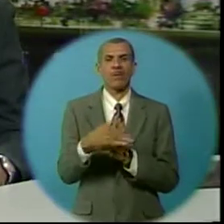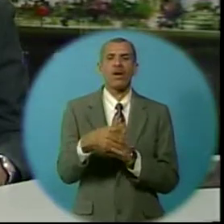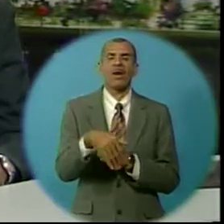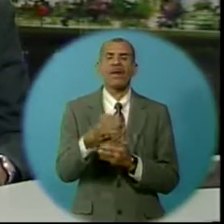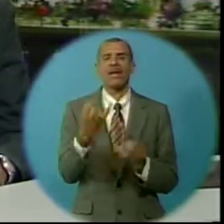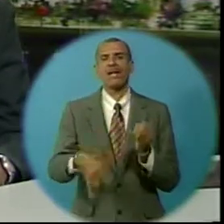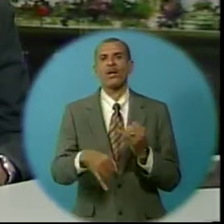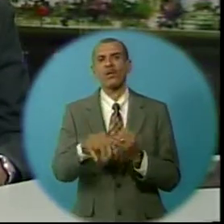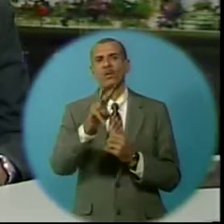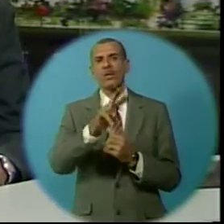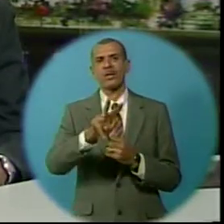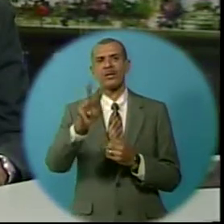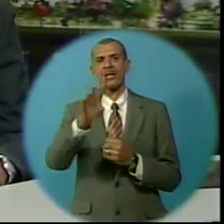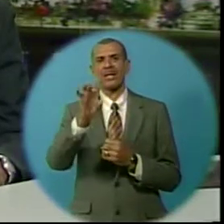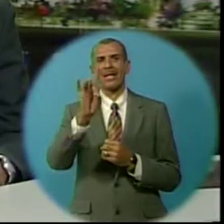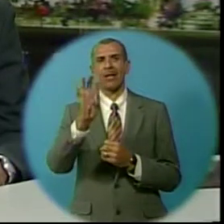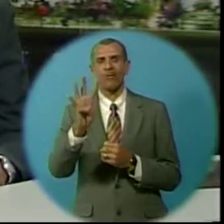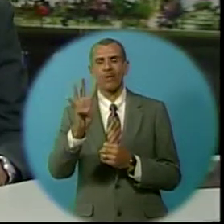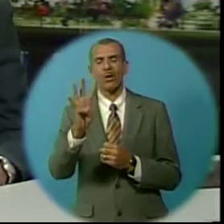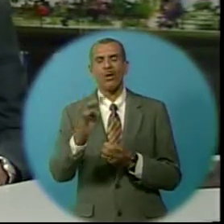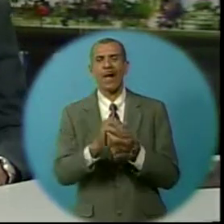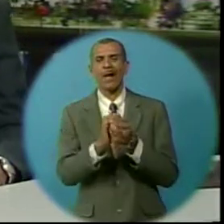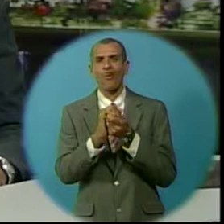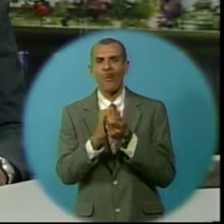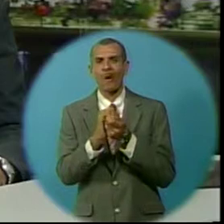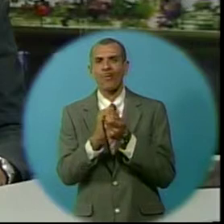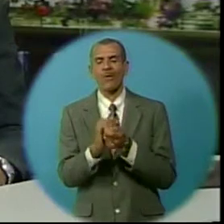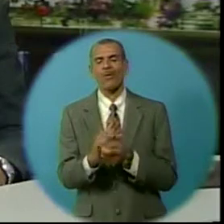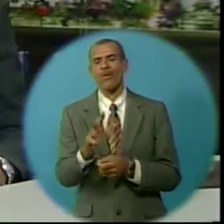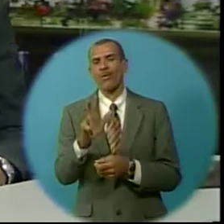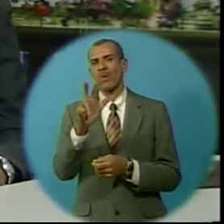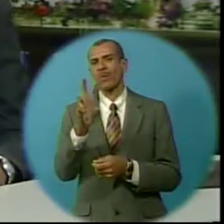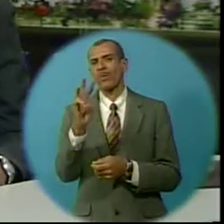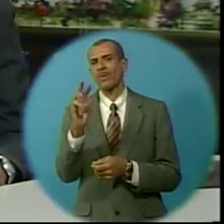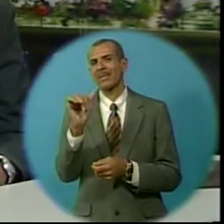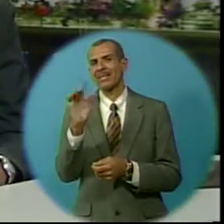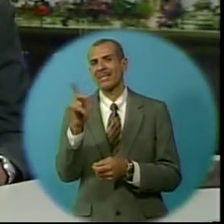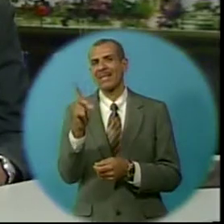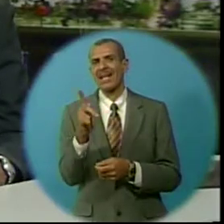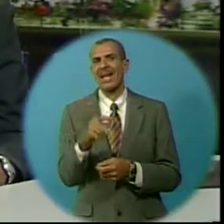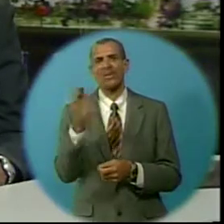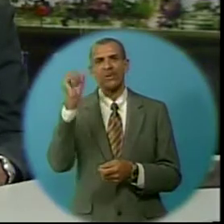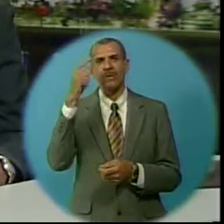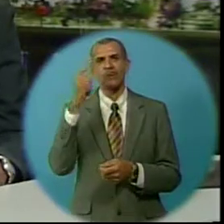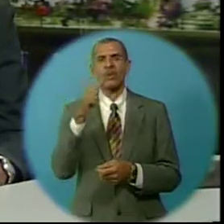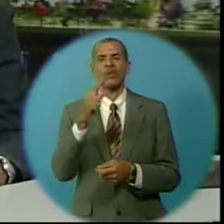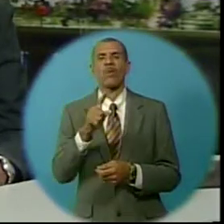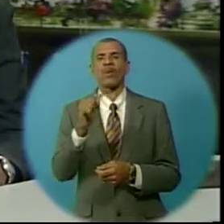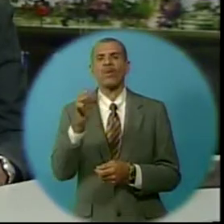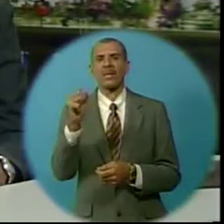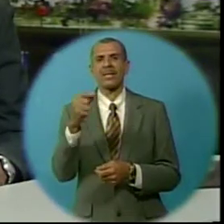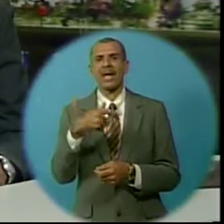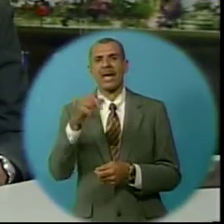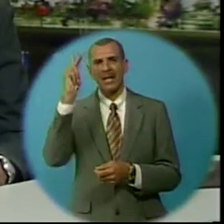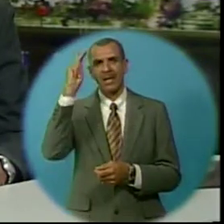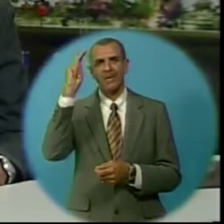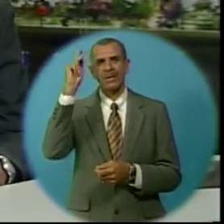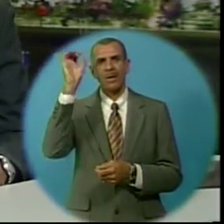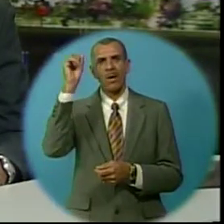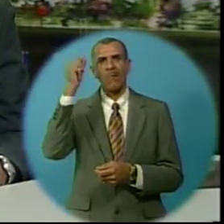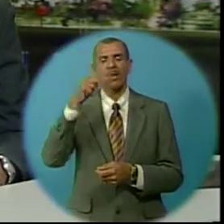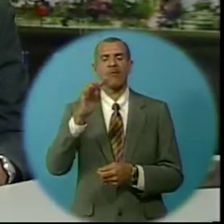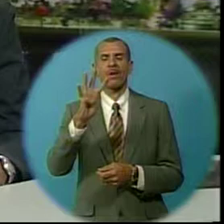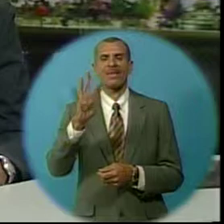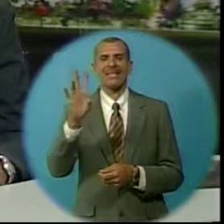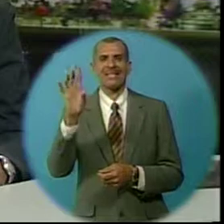for 7 to win by 3 wickets. Shane Dorrit top scored with 120, while opener Cal Corbin, he made 47. Javon